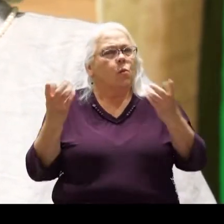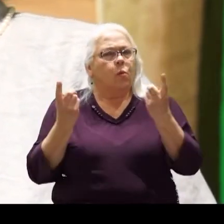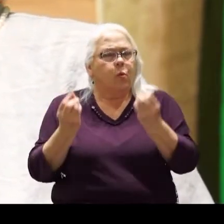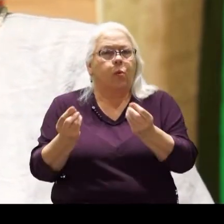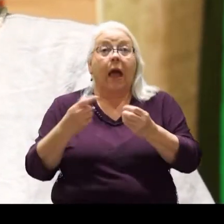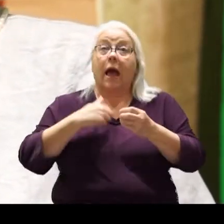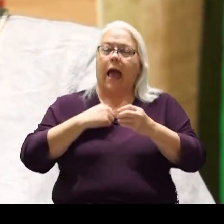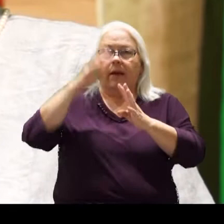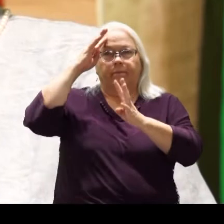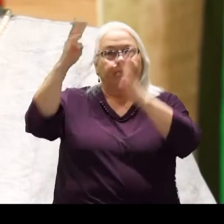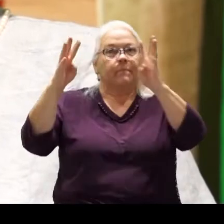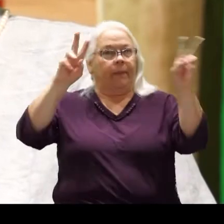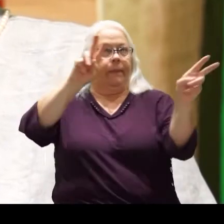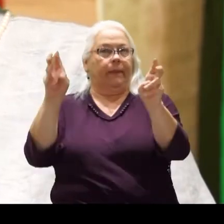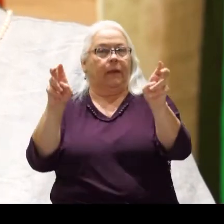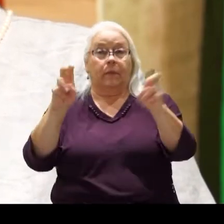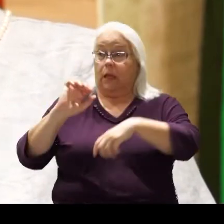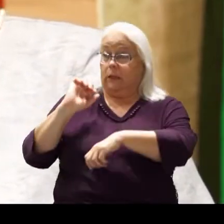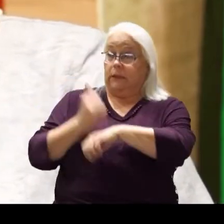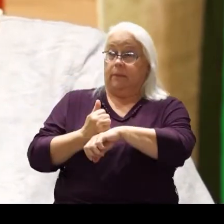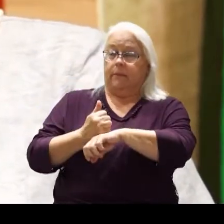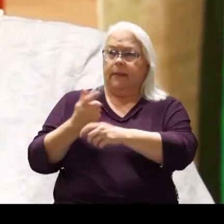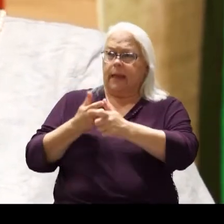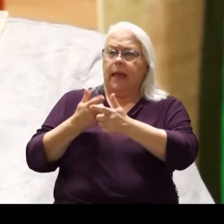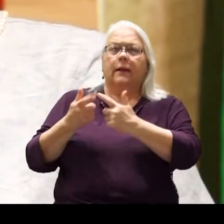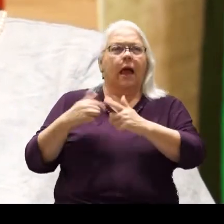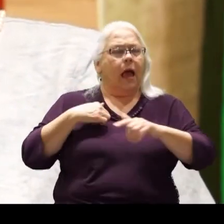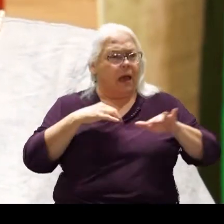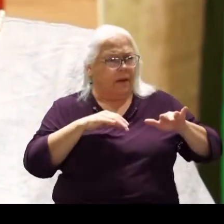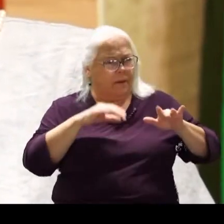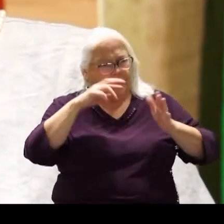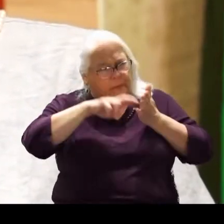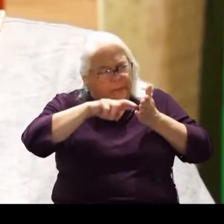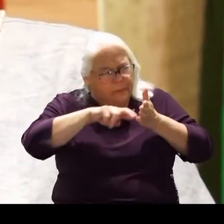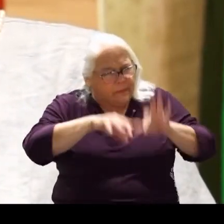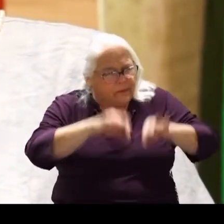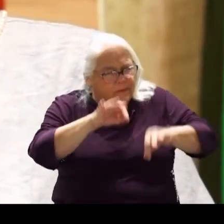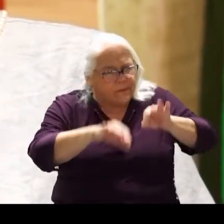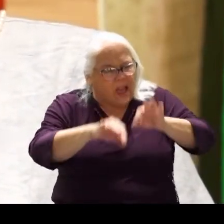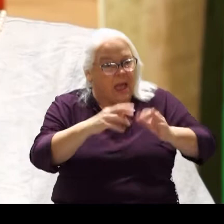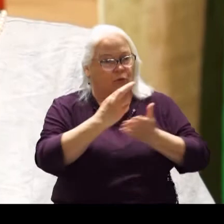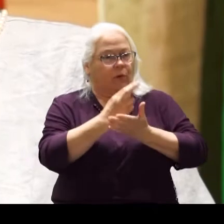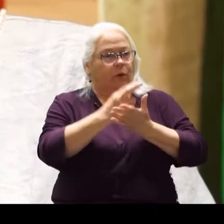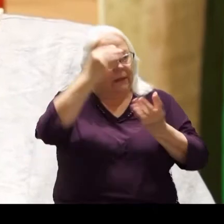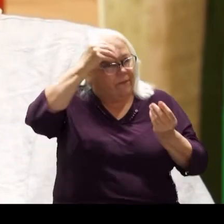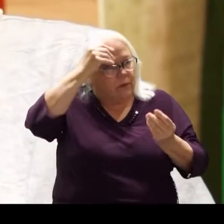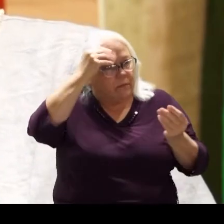What I've done and developed is a formula where I create a theme, and once that theme's established, I find as